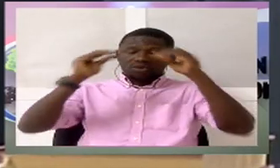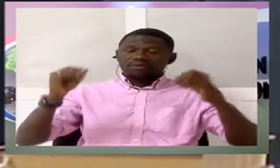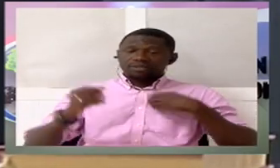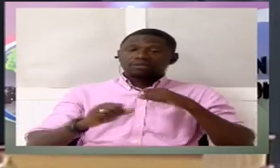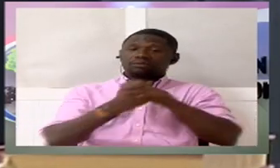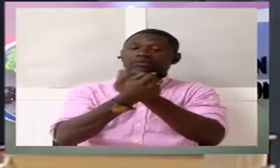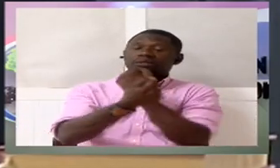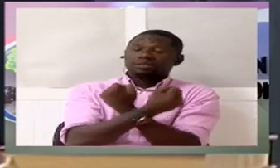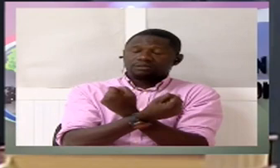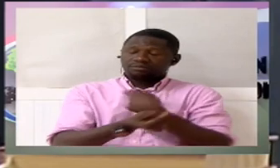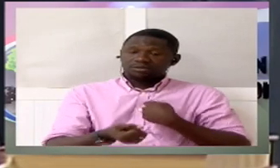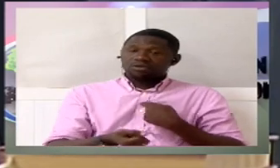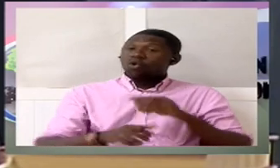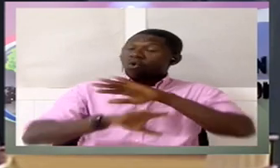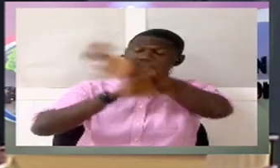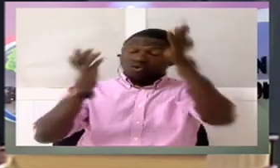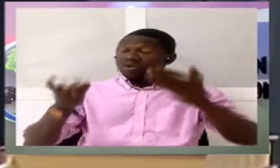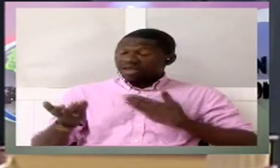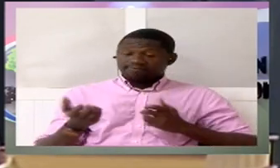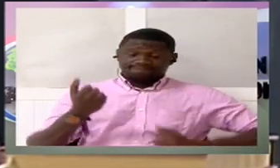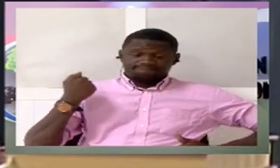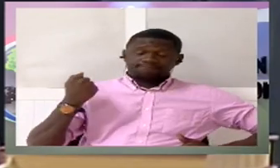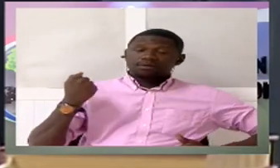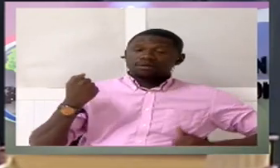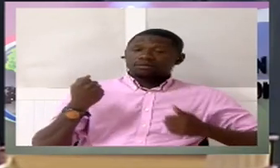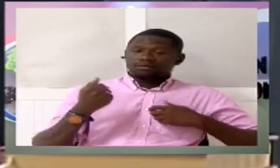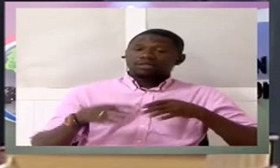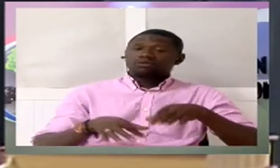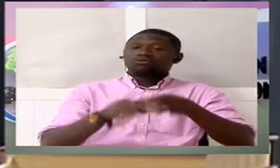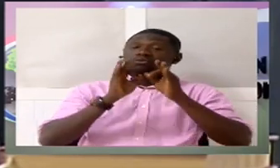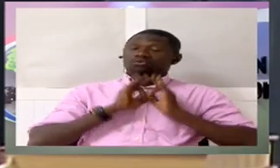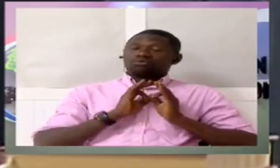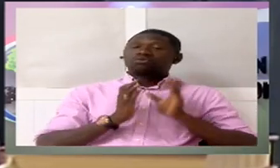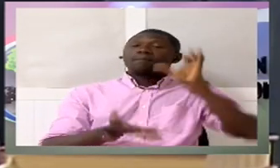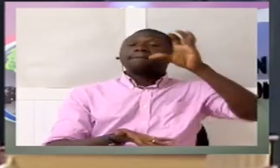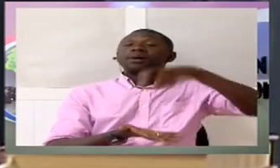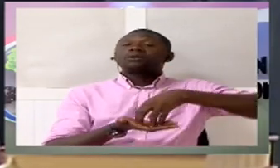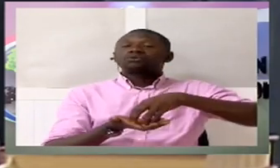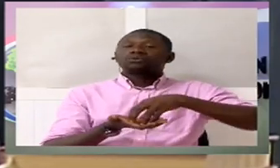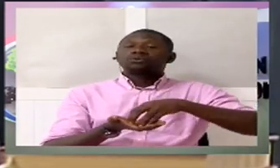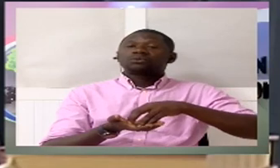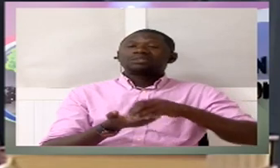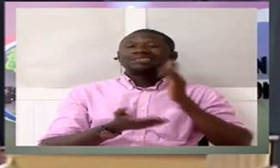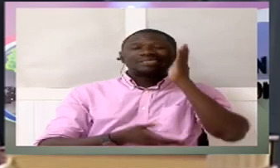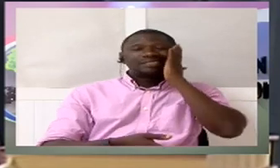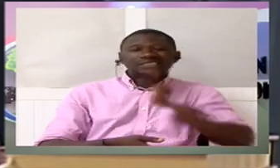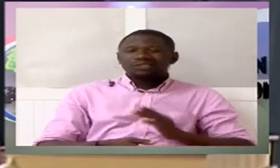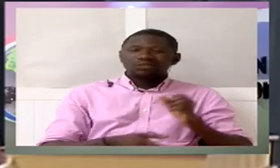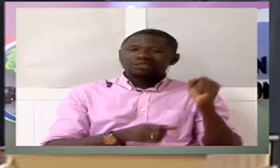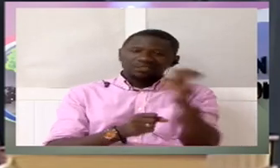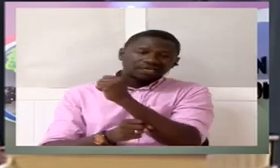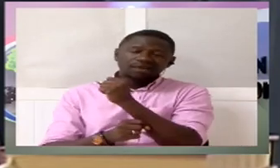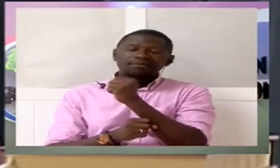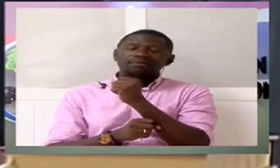guns. In Samba Banjul, serious crime, police headquarters. They took me to Banjul at the serious crimes at the